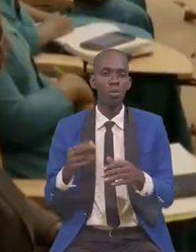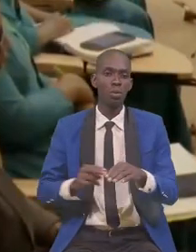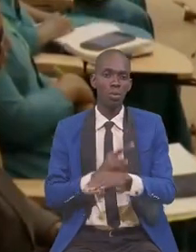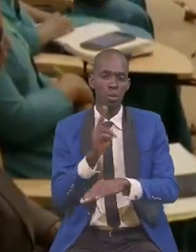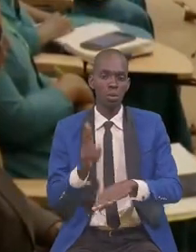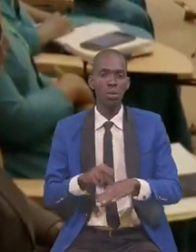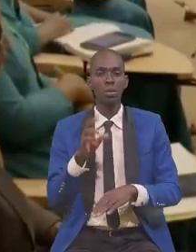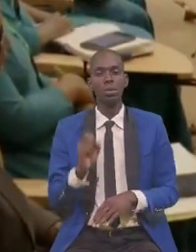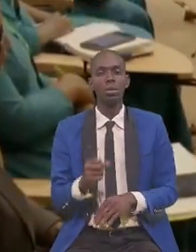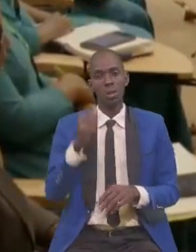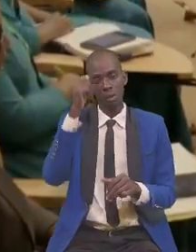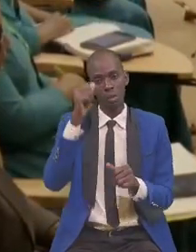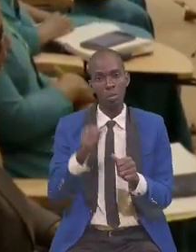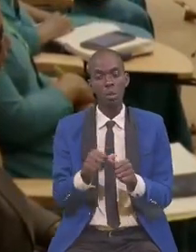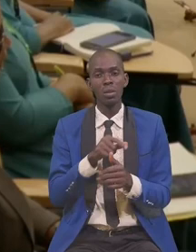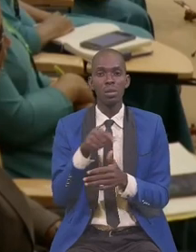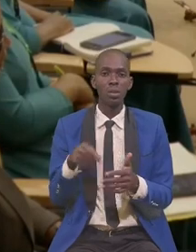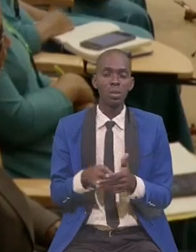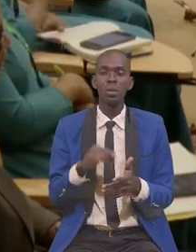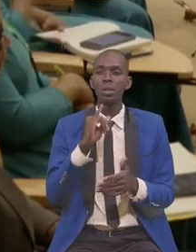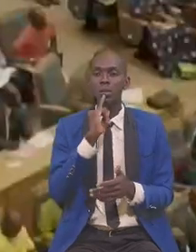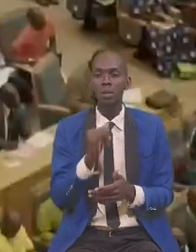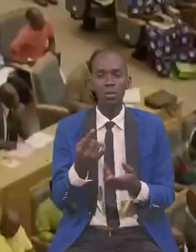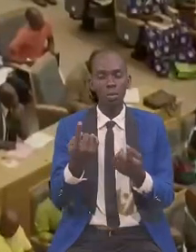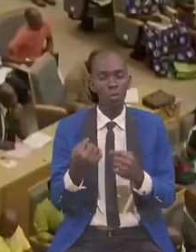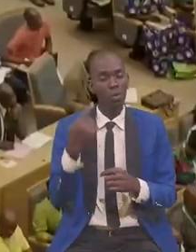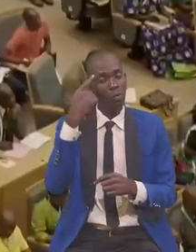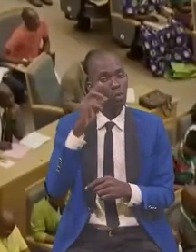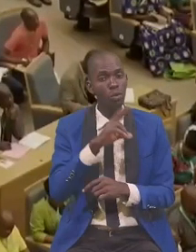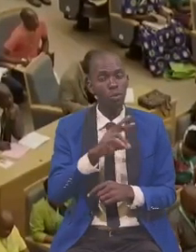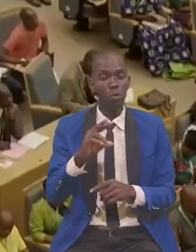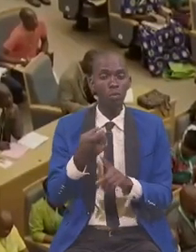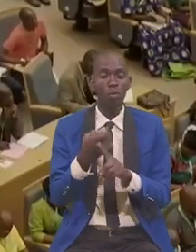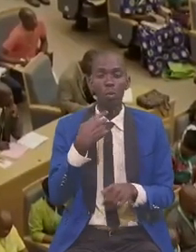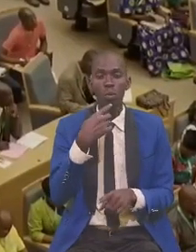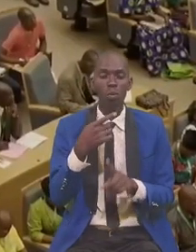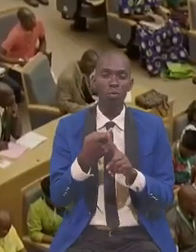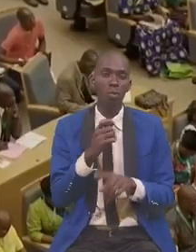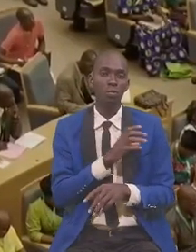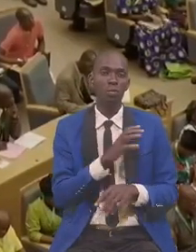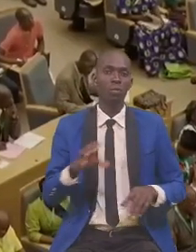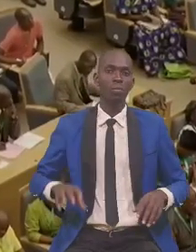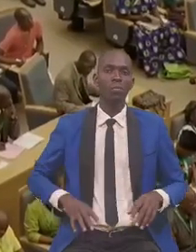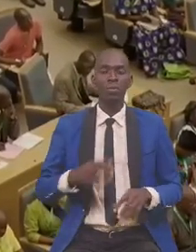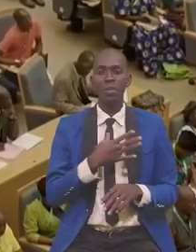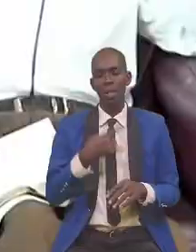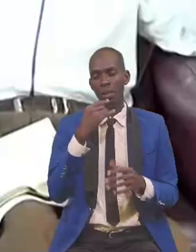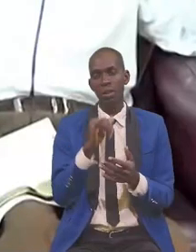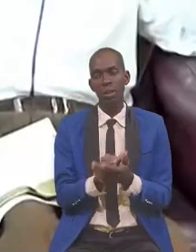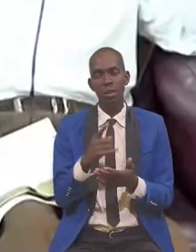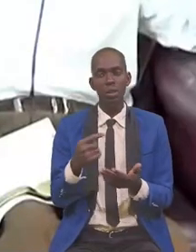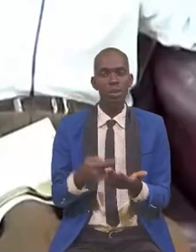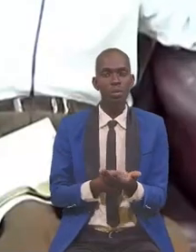And remember, it is coming from no one but Christ. And he said the gospel will